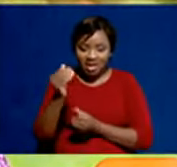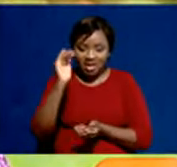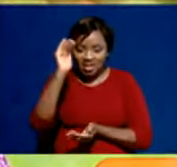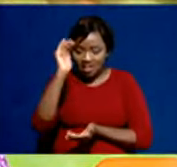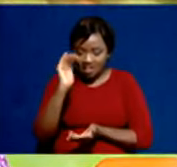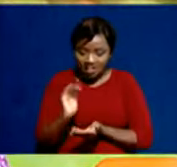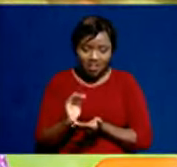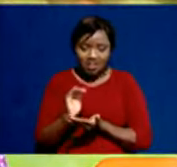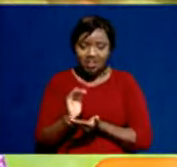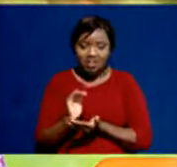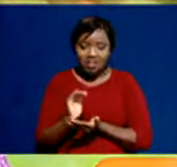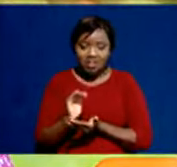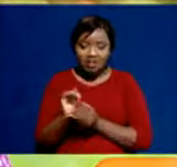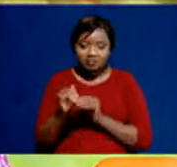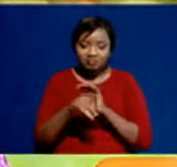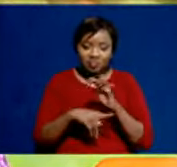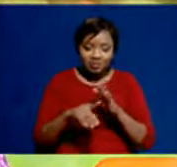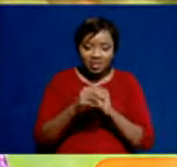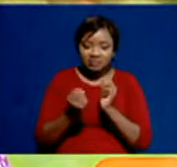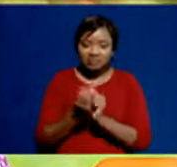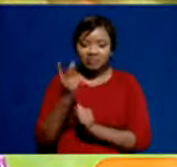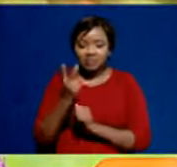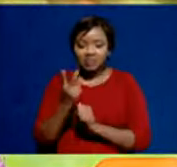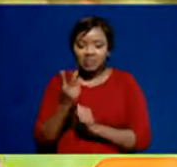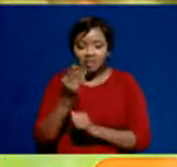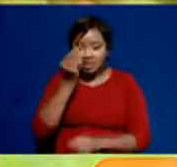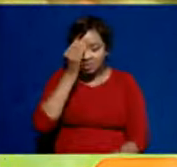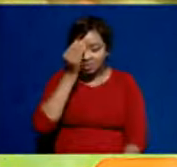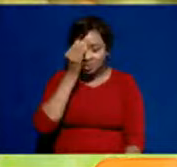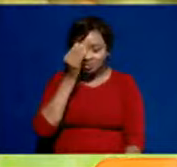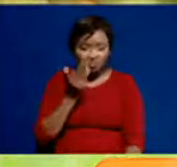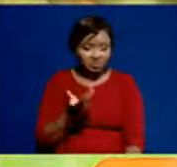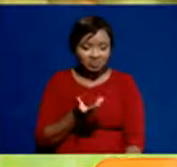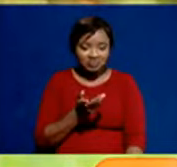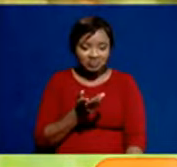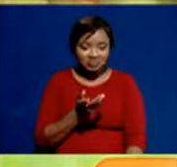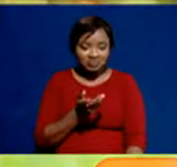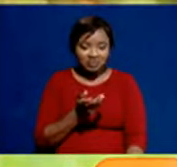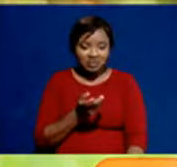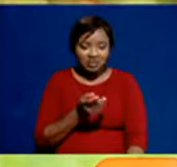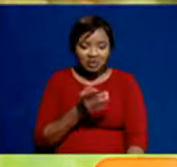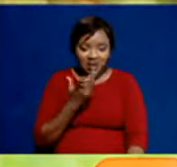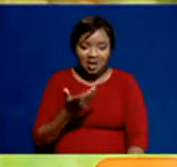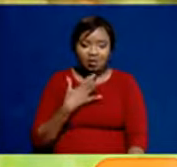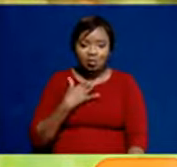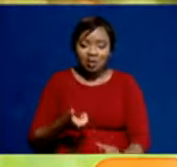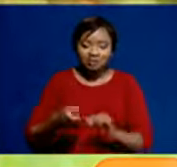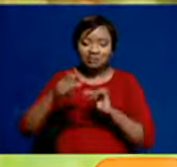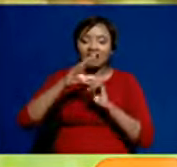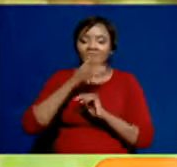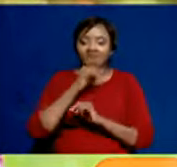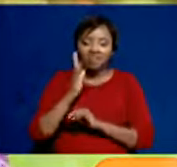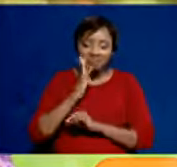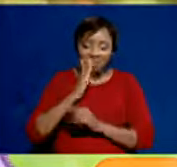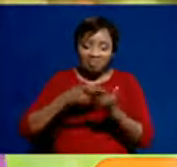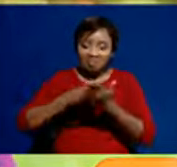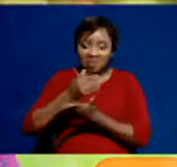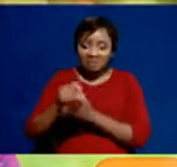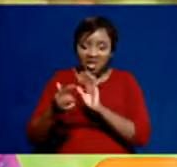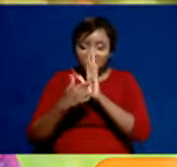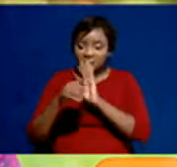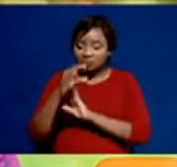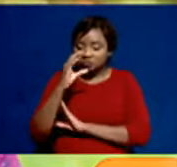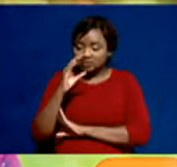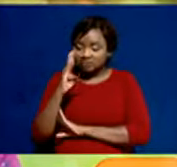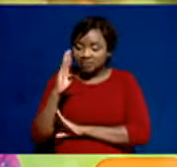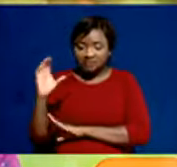primary and secondary education, forcing parents to go back to their pockets. CBC, parents are being asked for